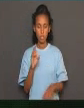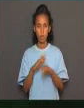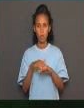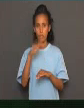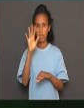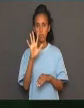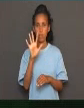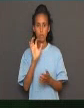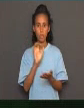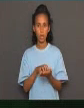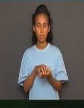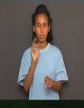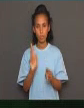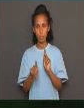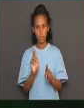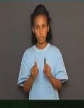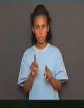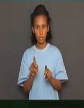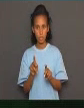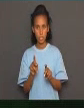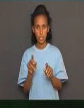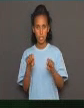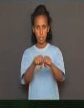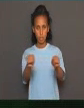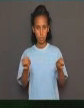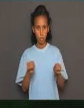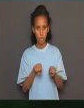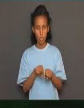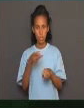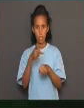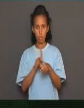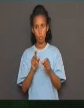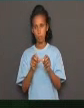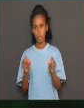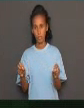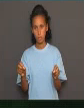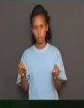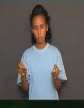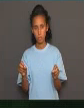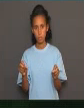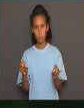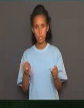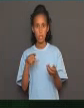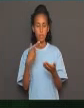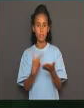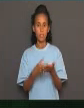density at over 5,000 people per square